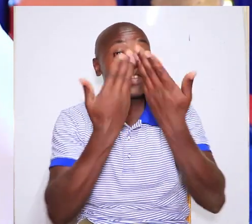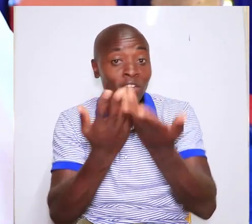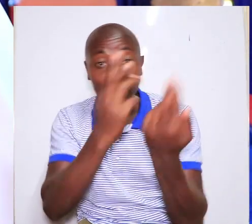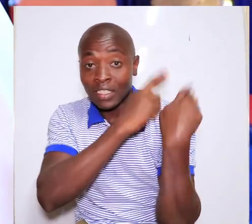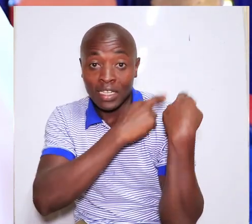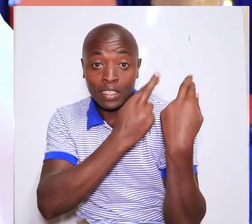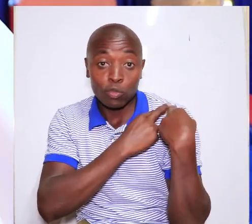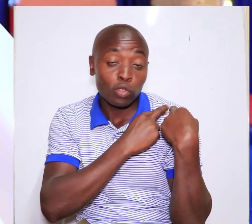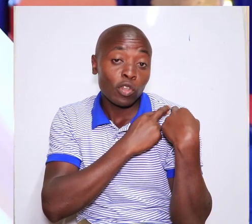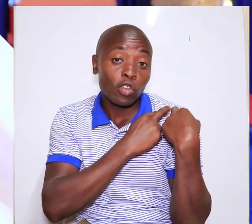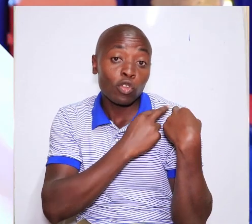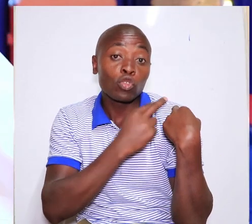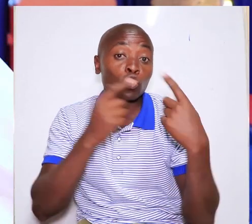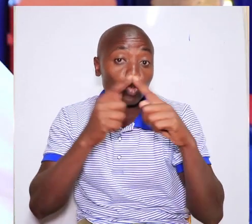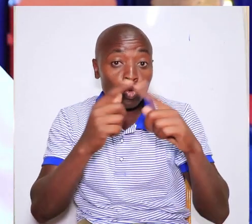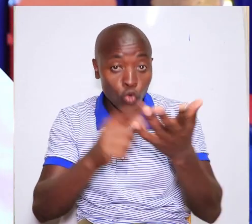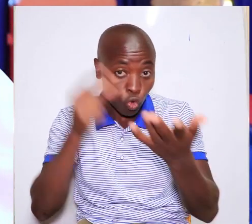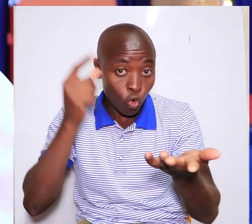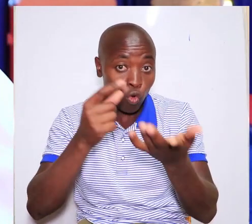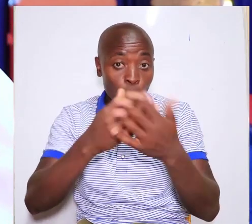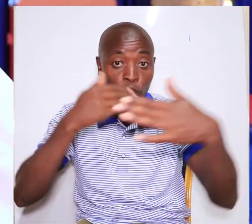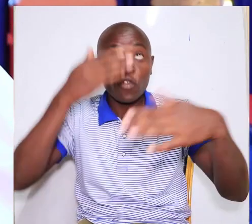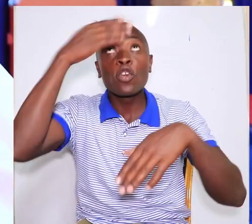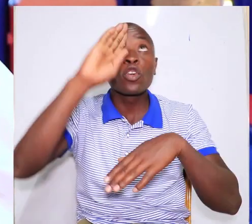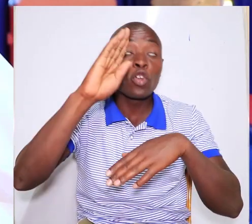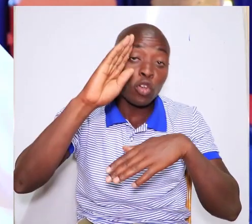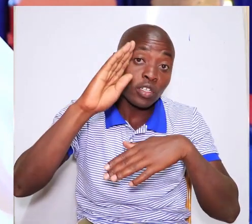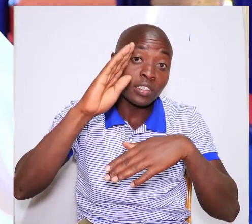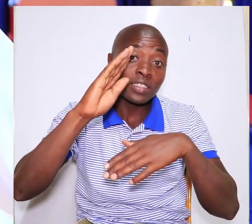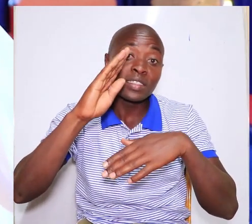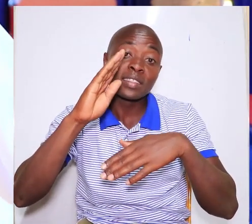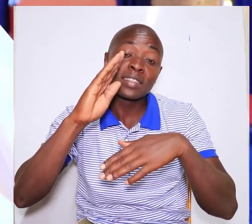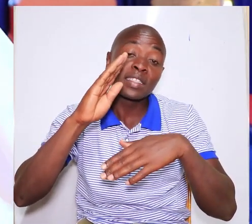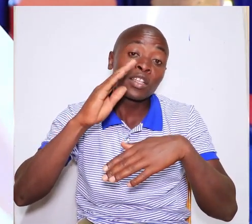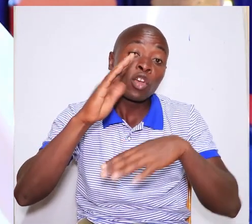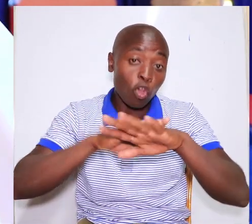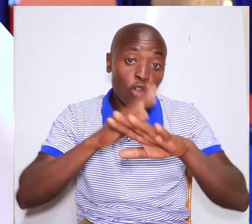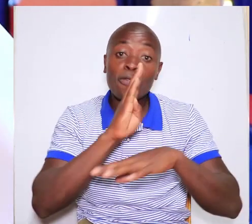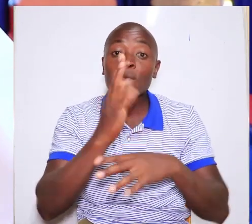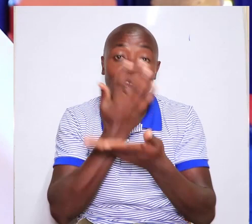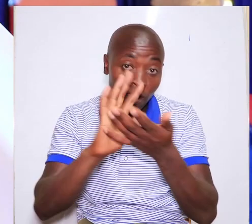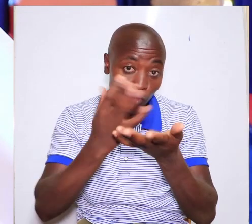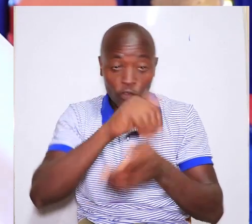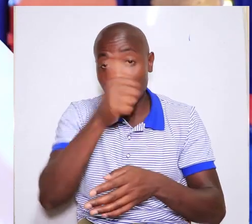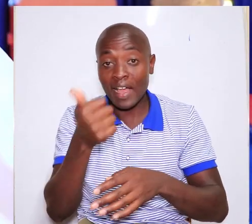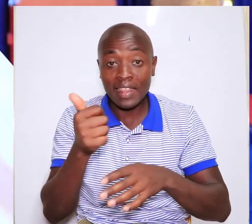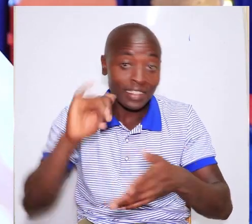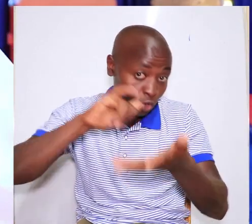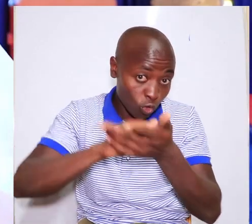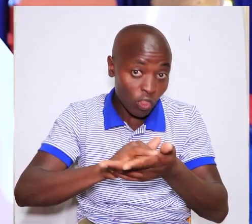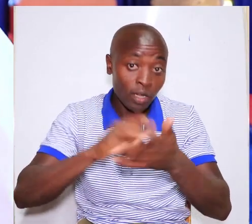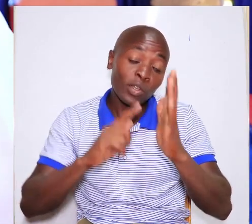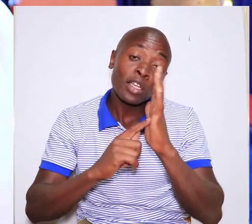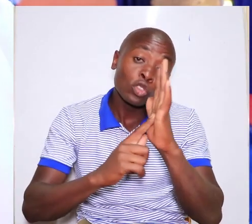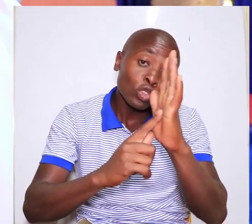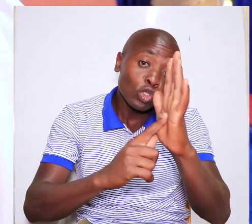the responsibility to go before God, to go before Him on behalf of others, so that we can